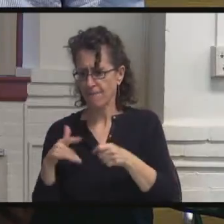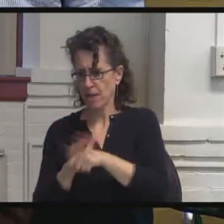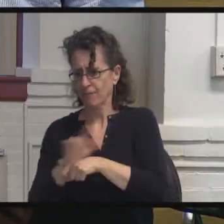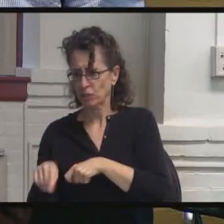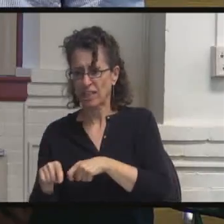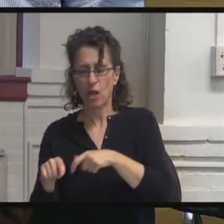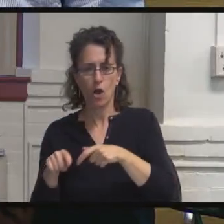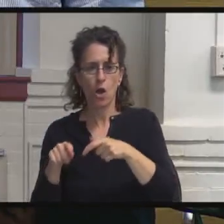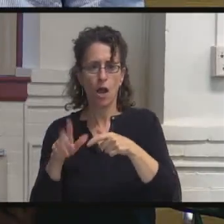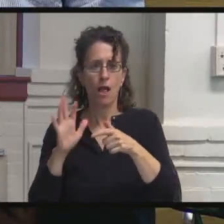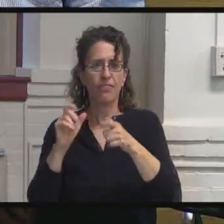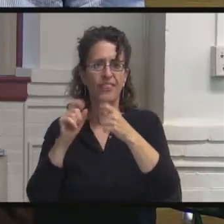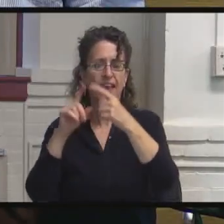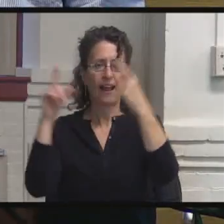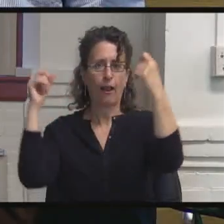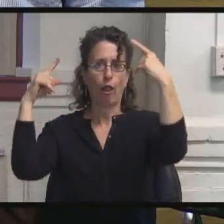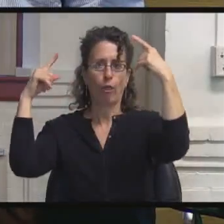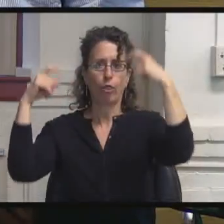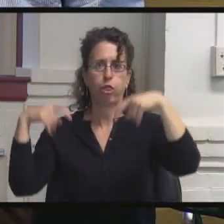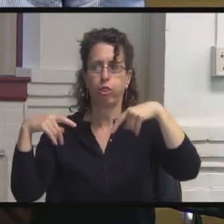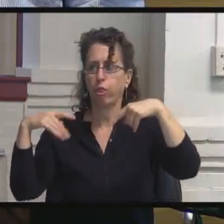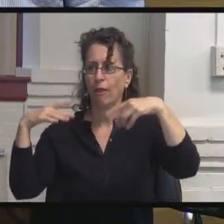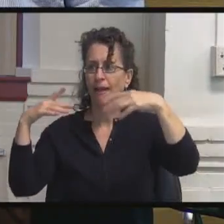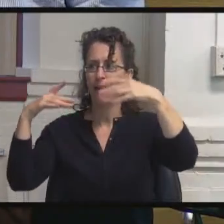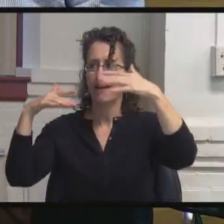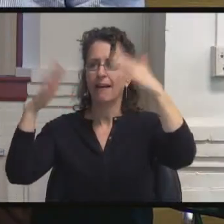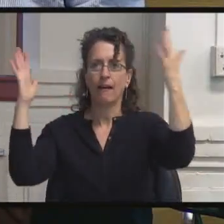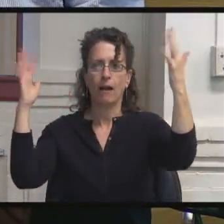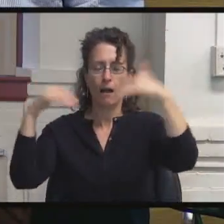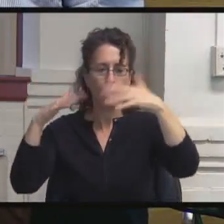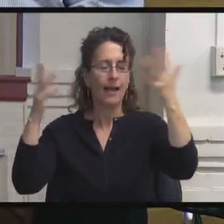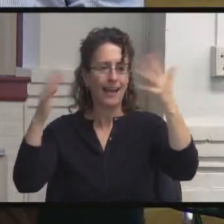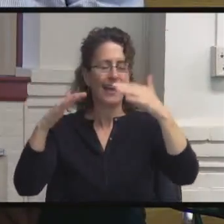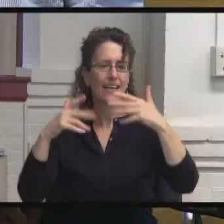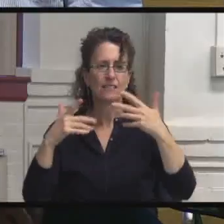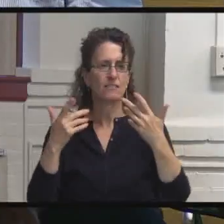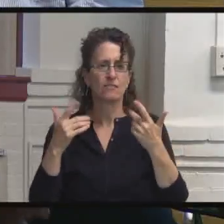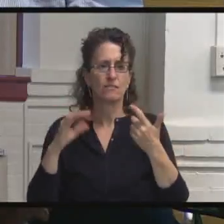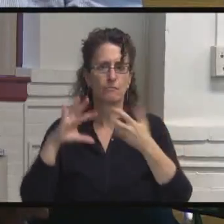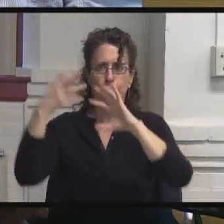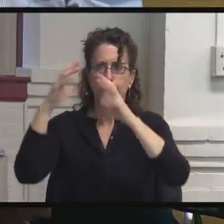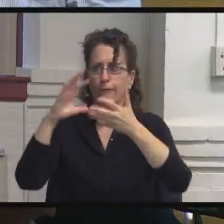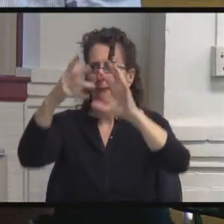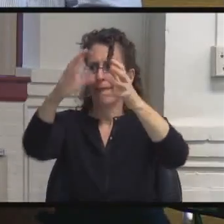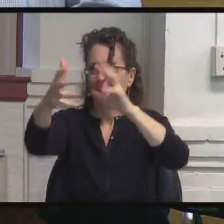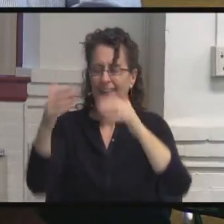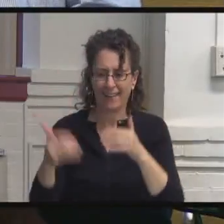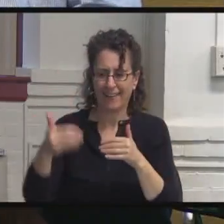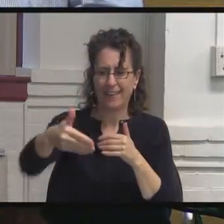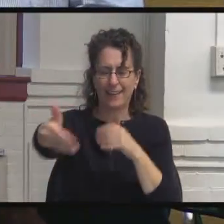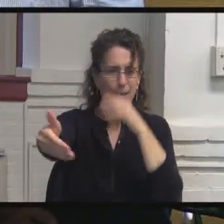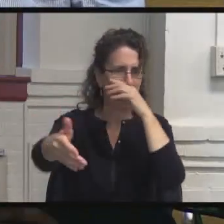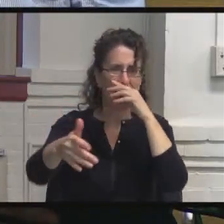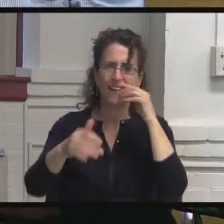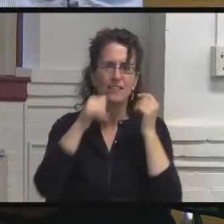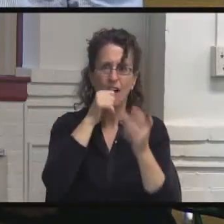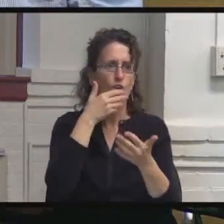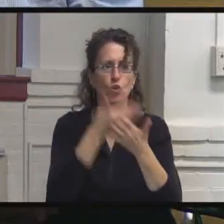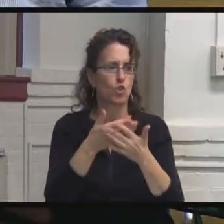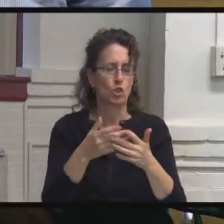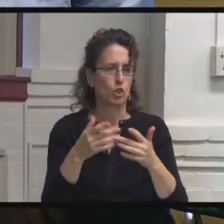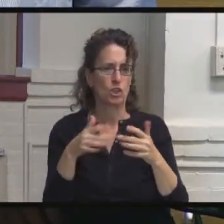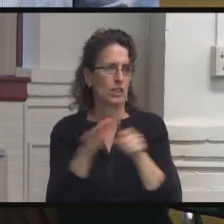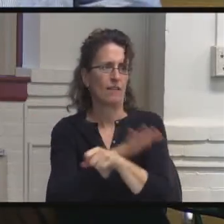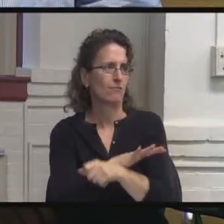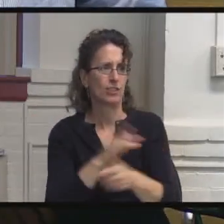part of the reason for this, one of the reasons for this project. So right now, before we had the Cellular on Wheels facility, you can see that